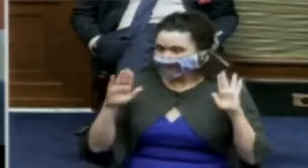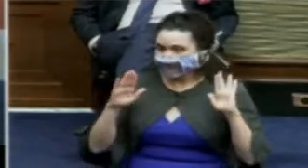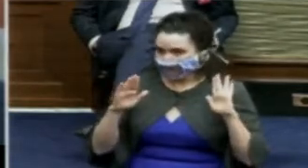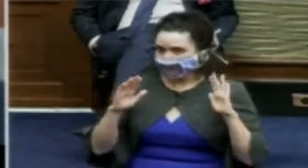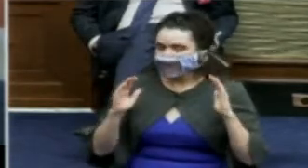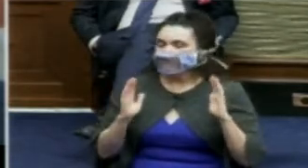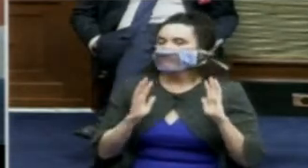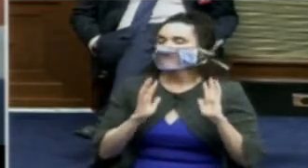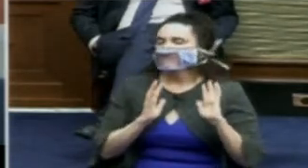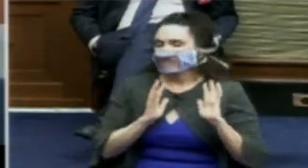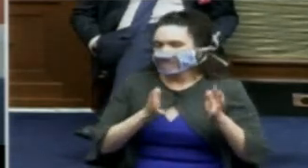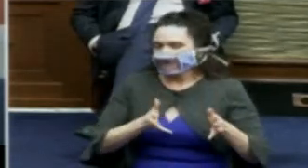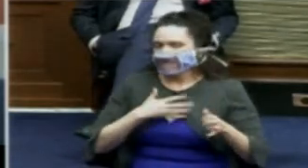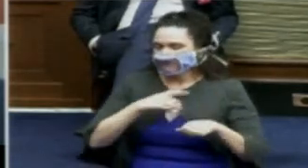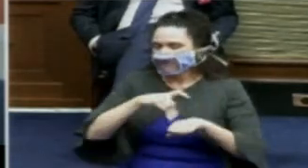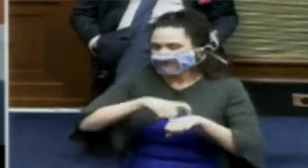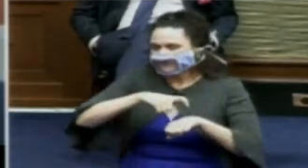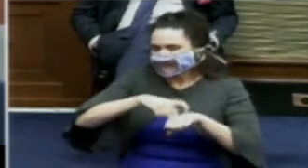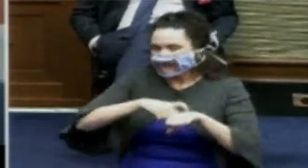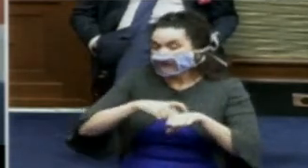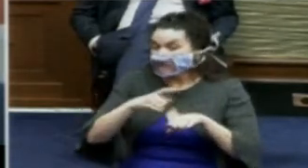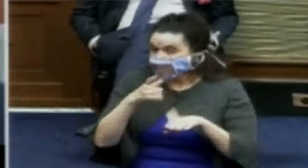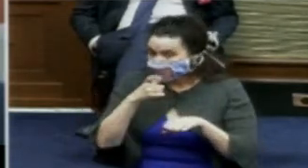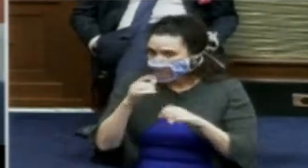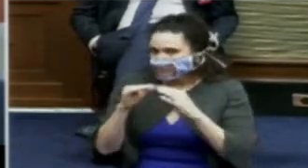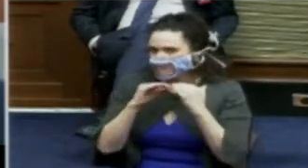colleague, Jamie Raskin.